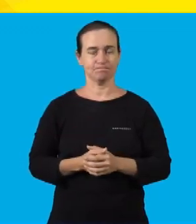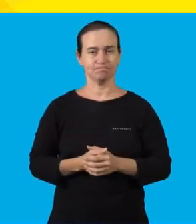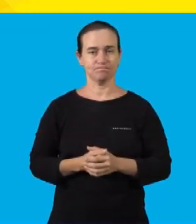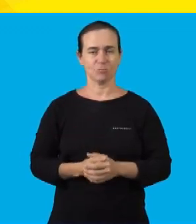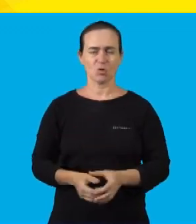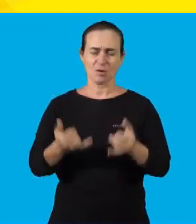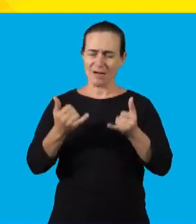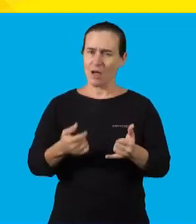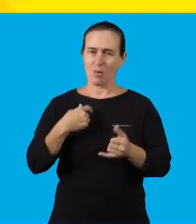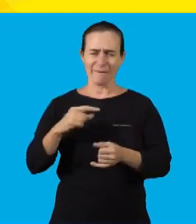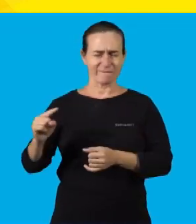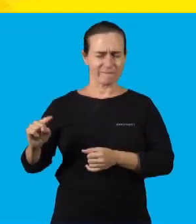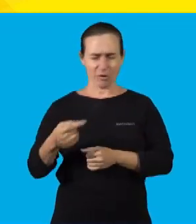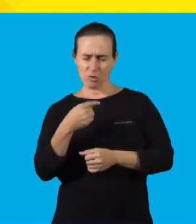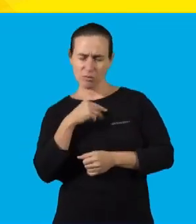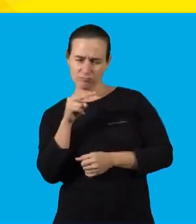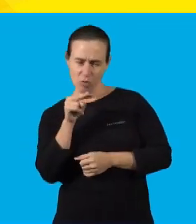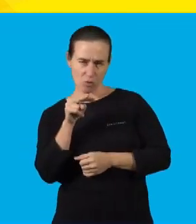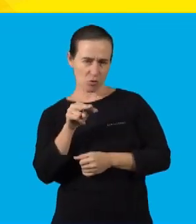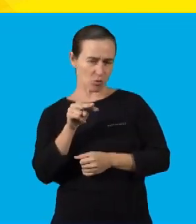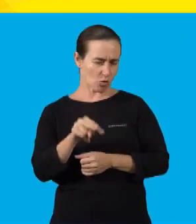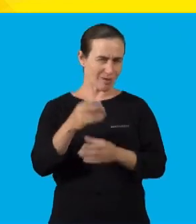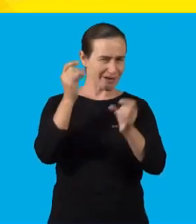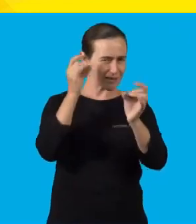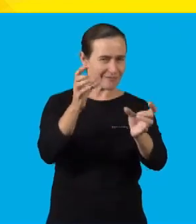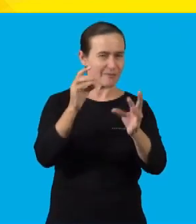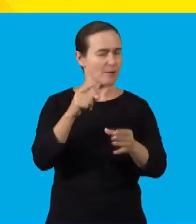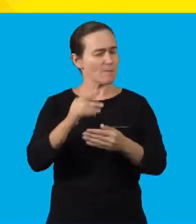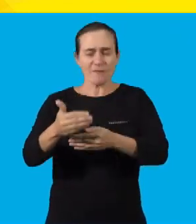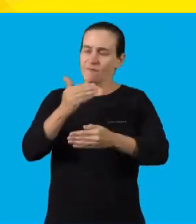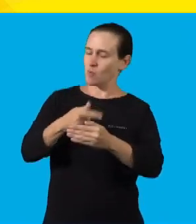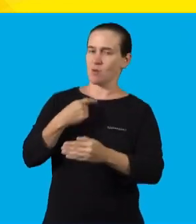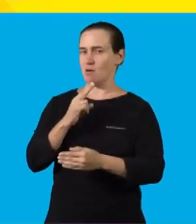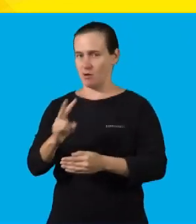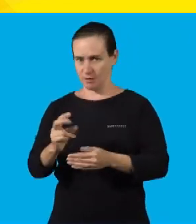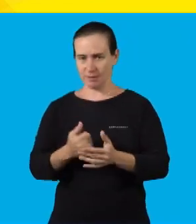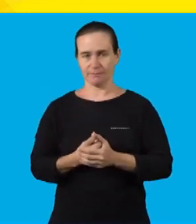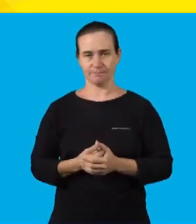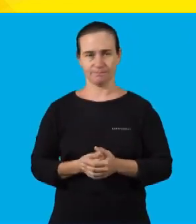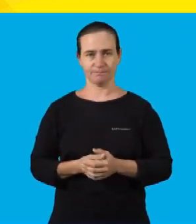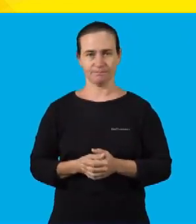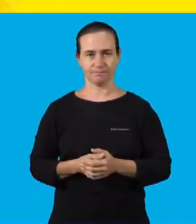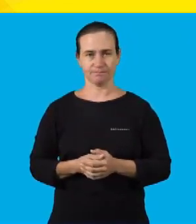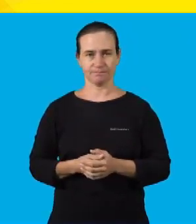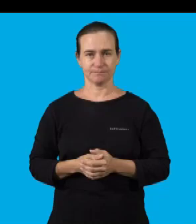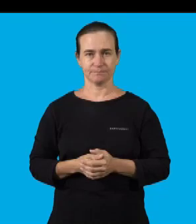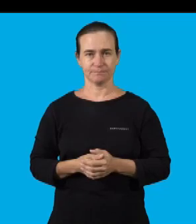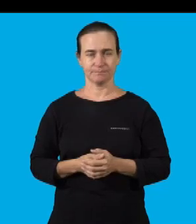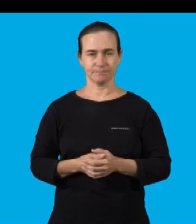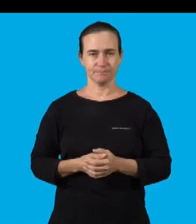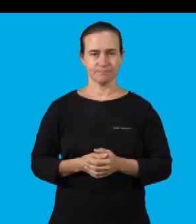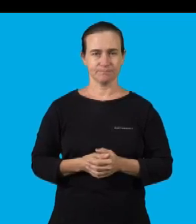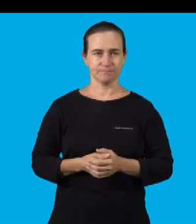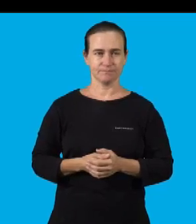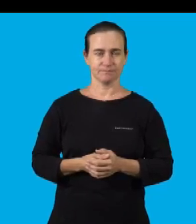spend time on looking at what we have been given here before we can attempt the question. And again, we are going to answer